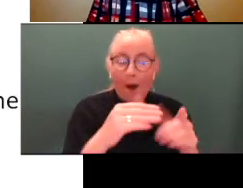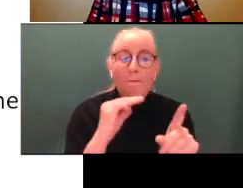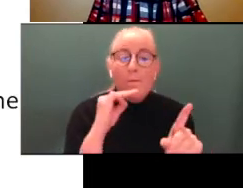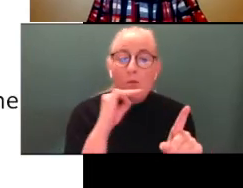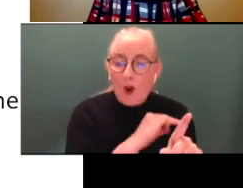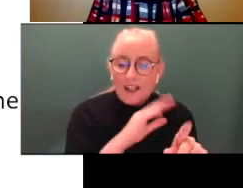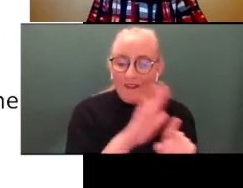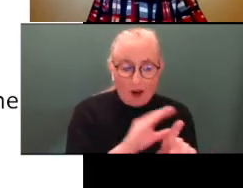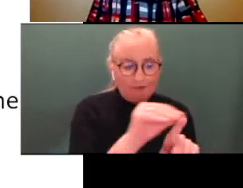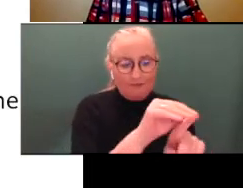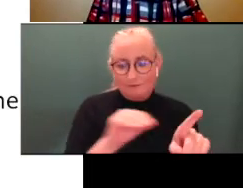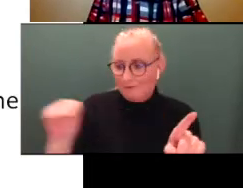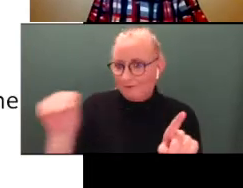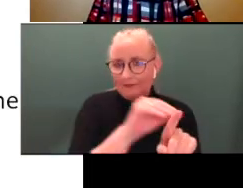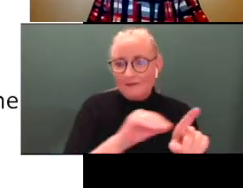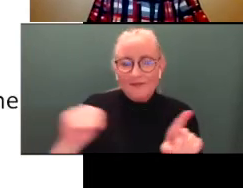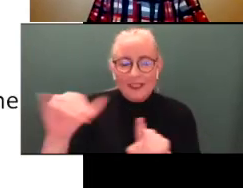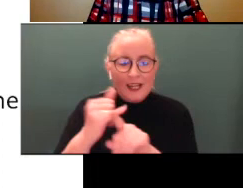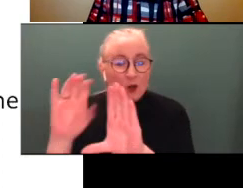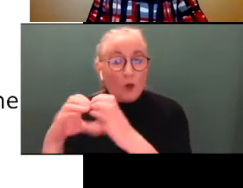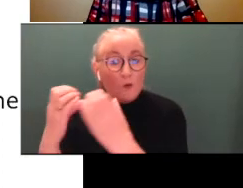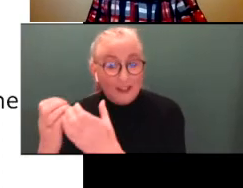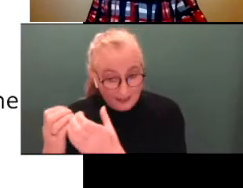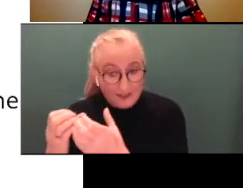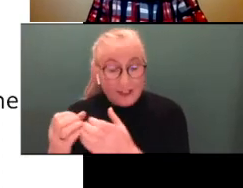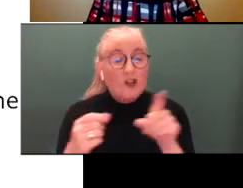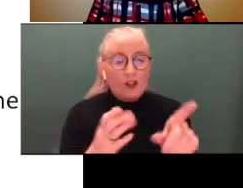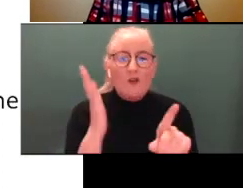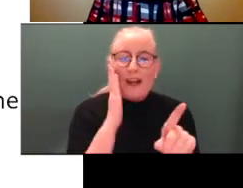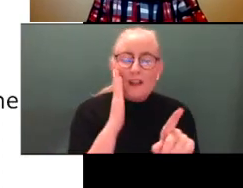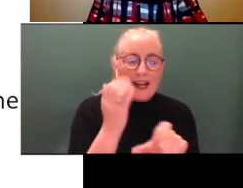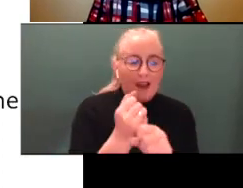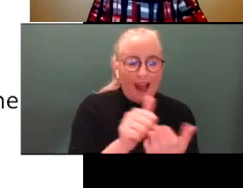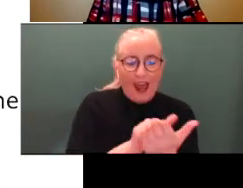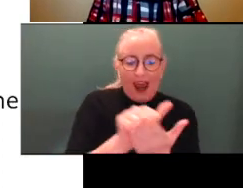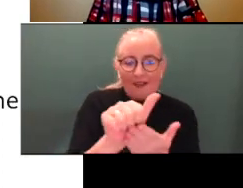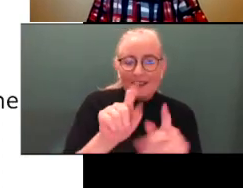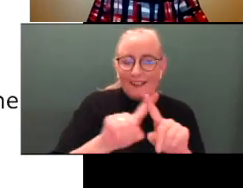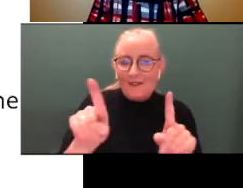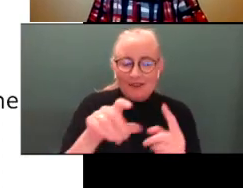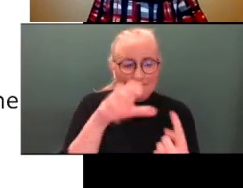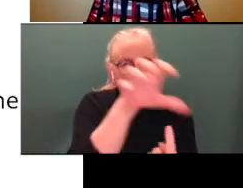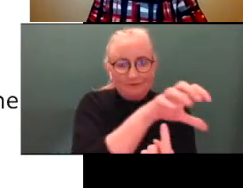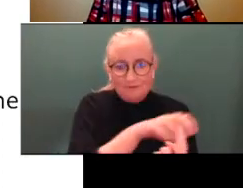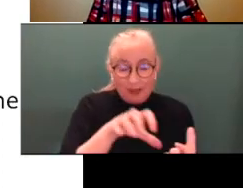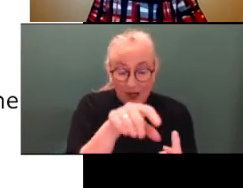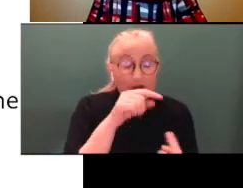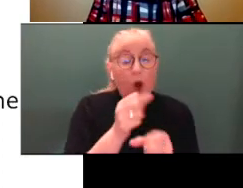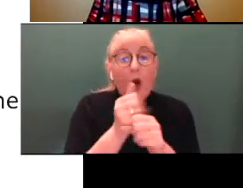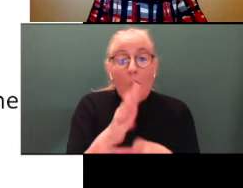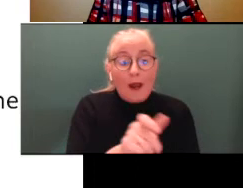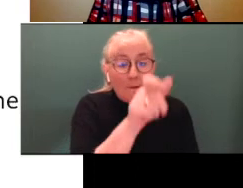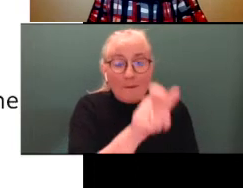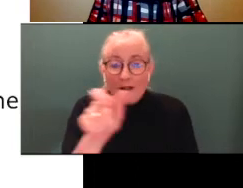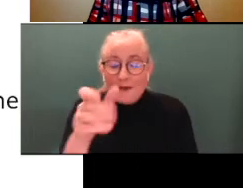for decongregation. And they were resident in a total of 11 sites. All of the participants had